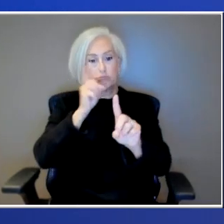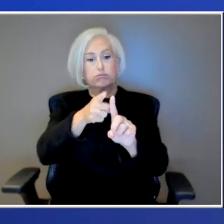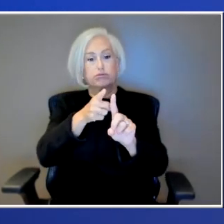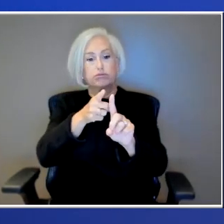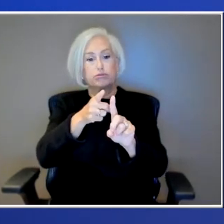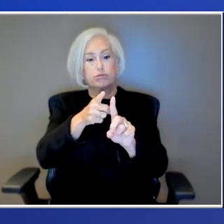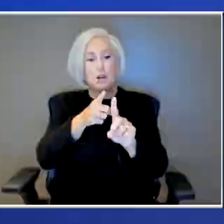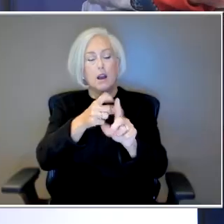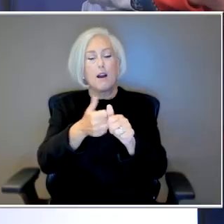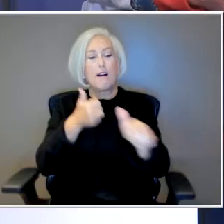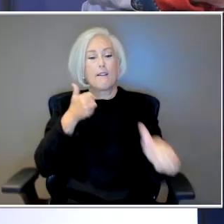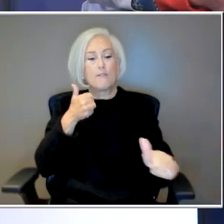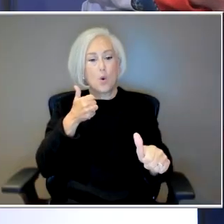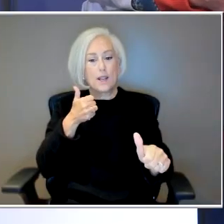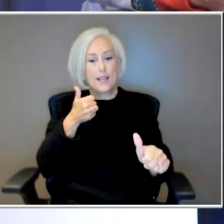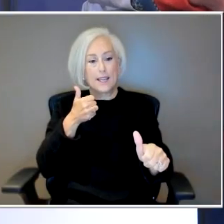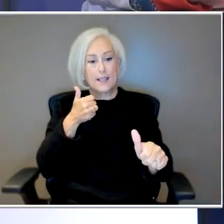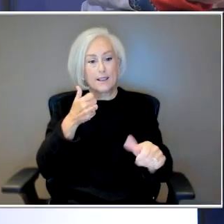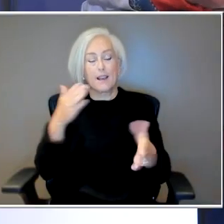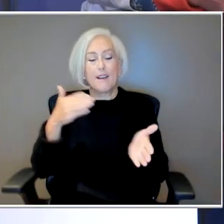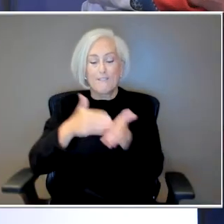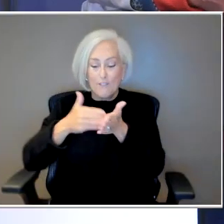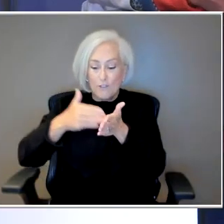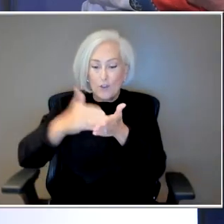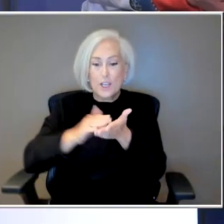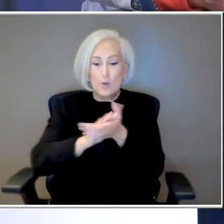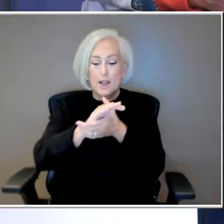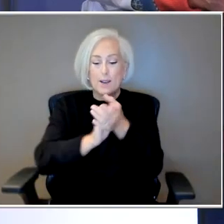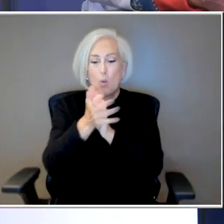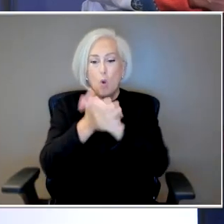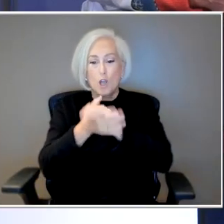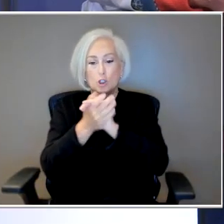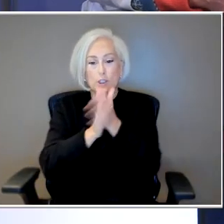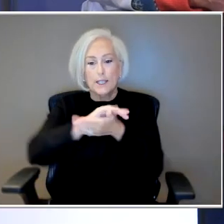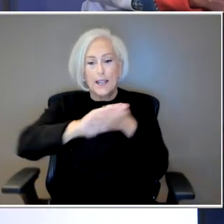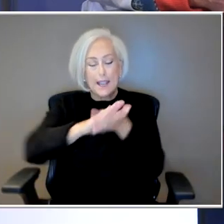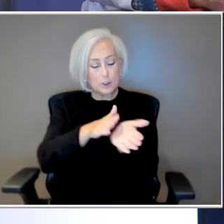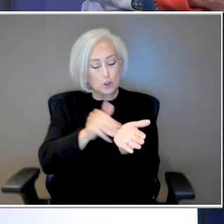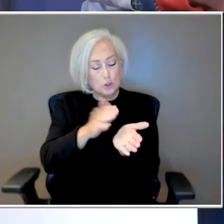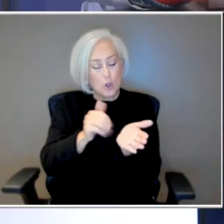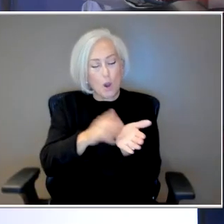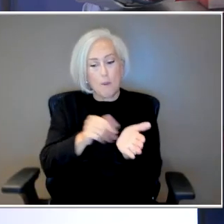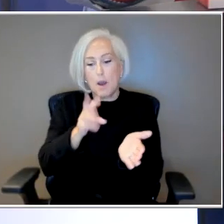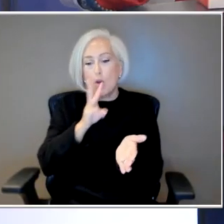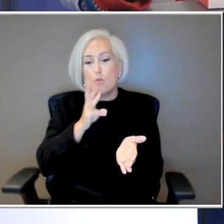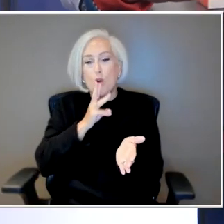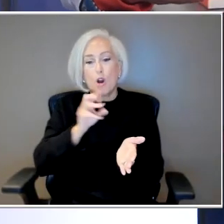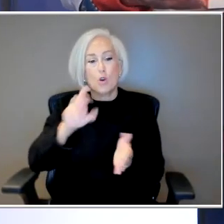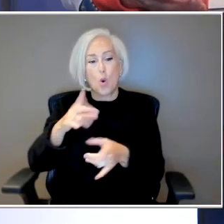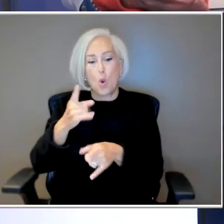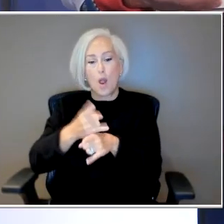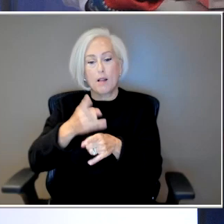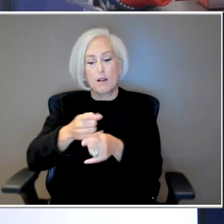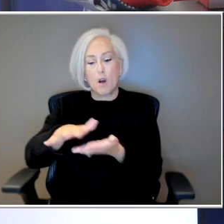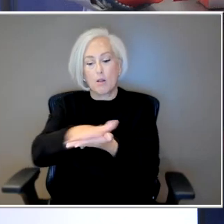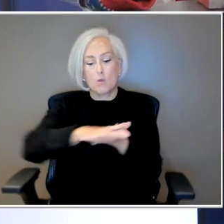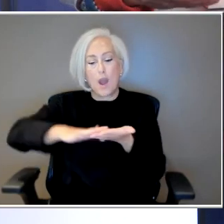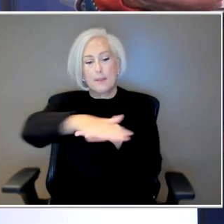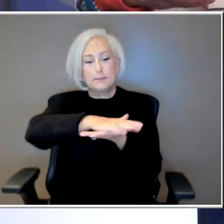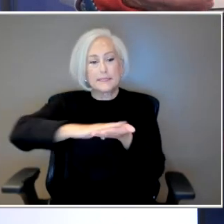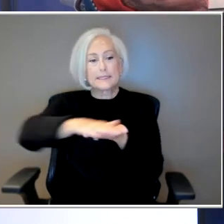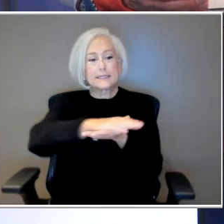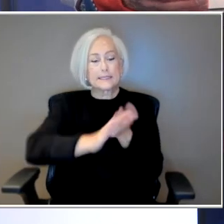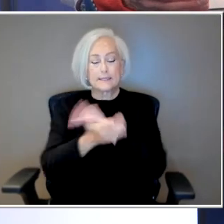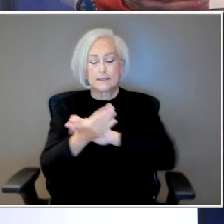is frequent and adequate hand hygiene with soap and water or alcohol hand sanitizer, especially if you're out in the airport or